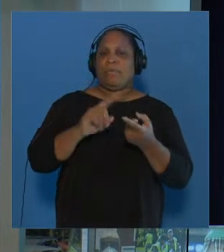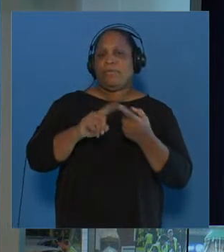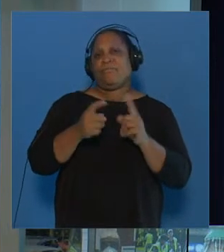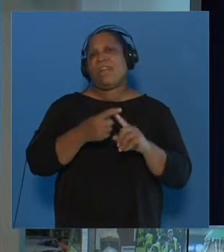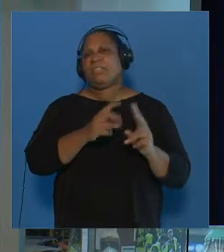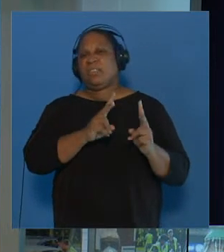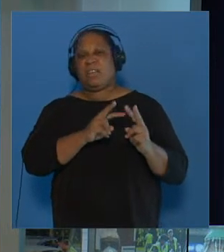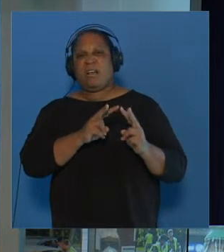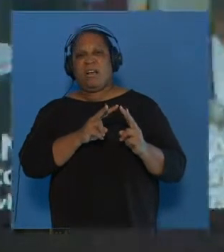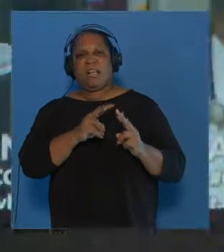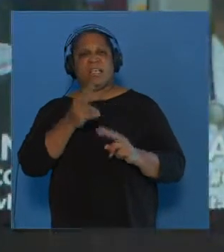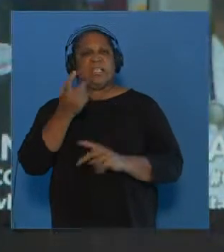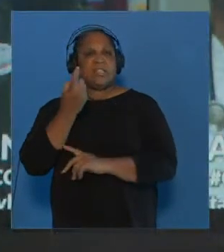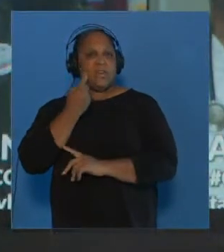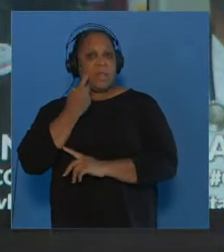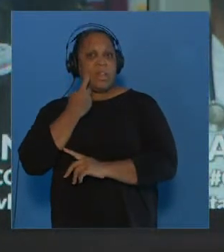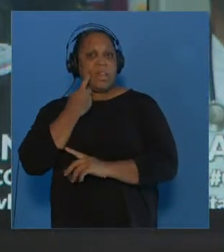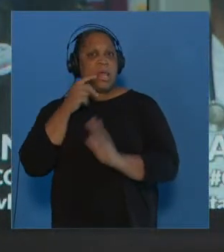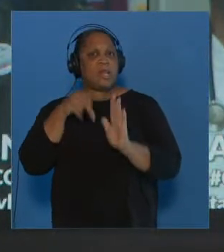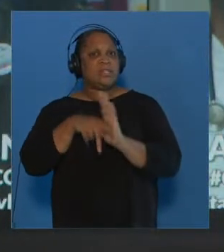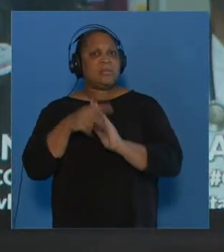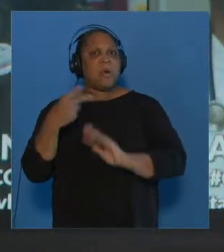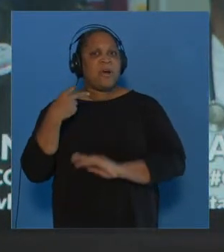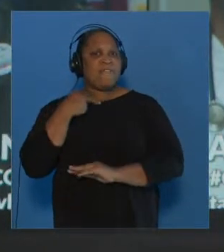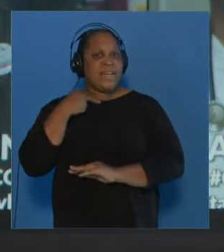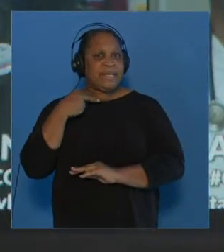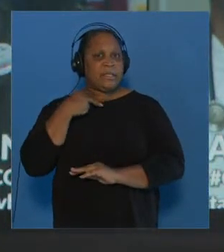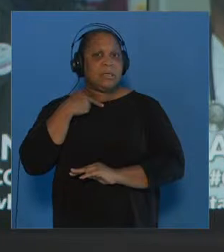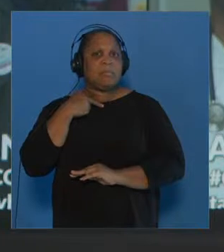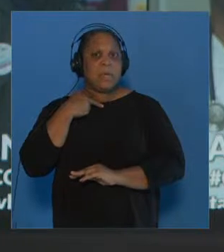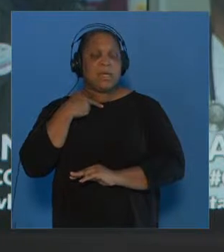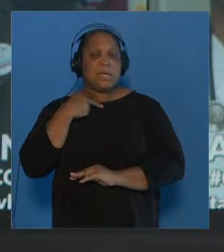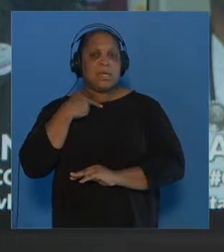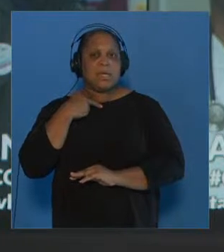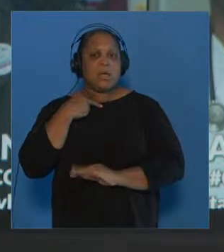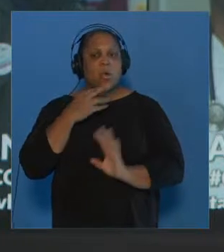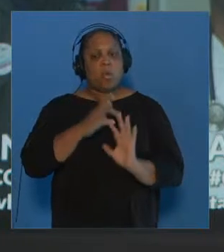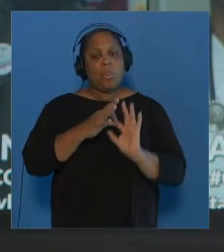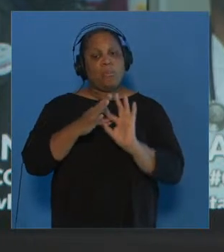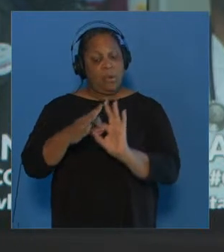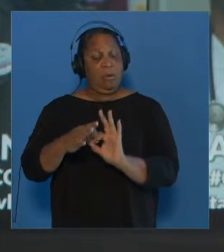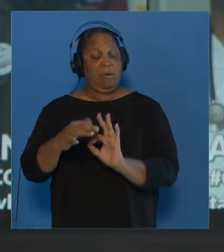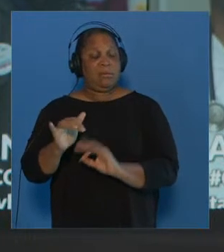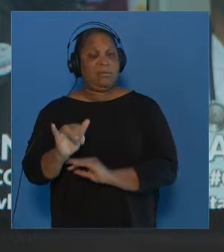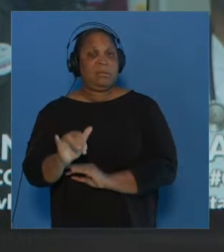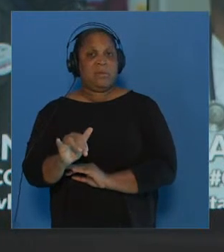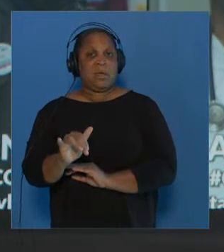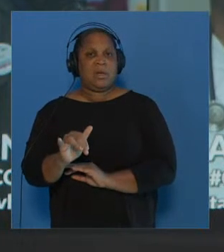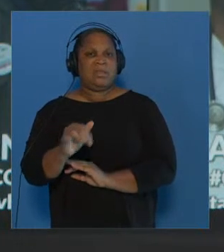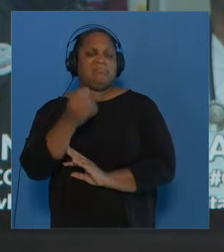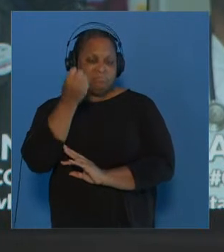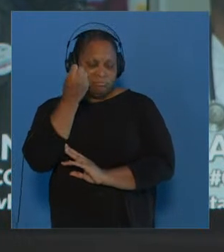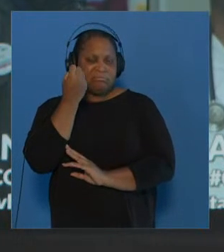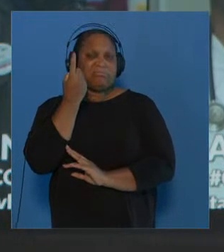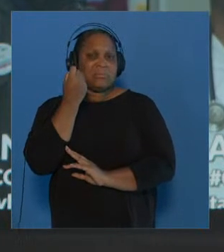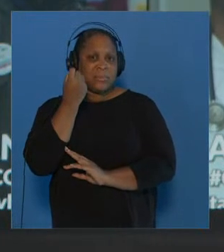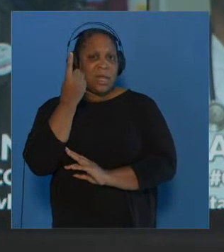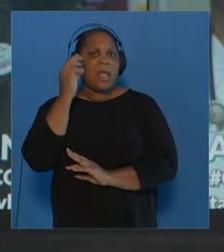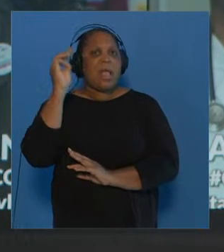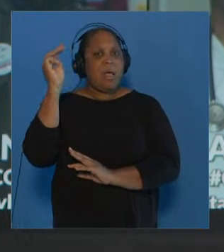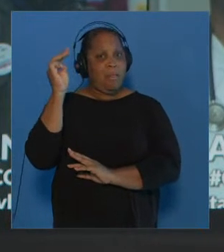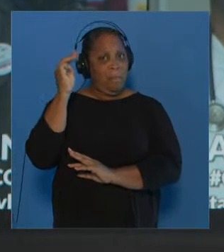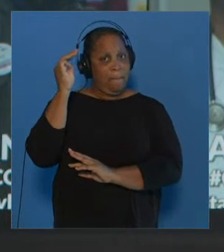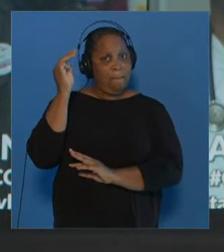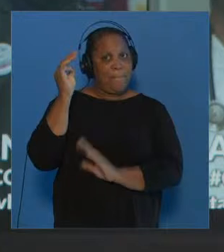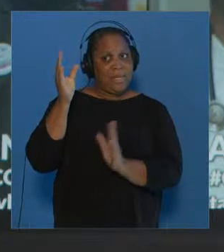latest murder victim. With regards to that, I realize that the minister